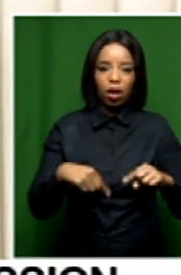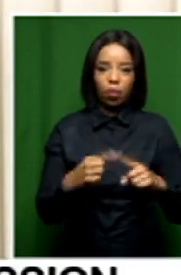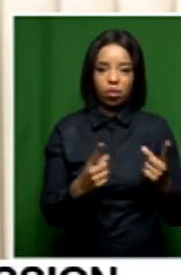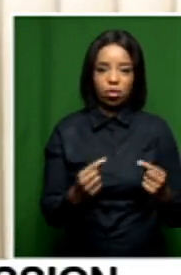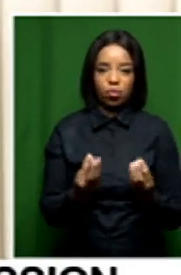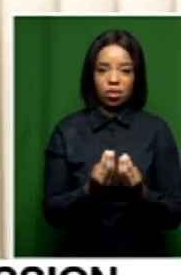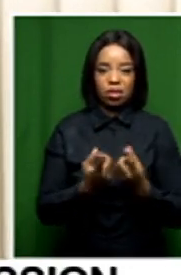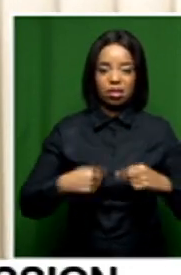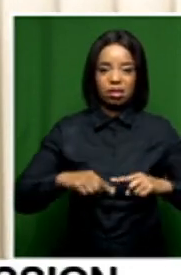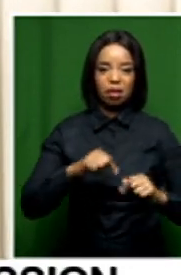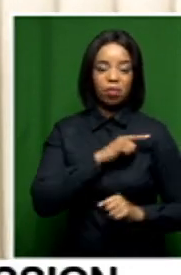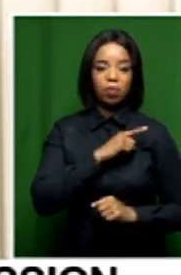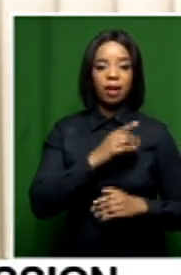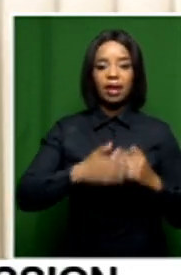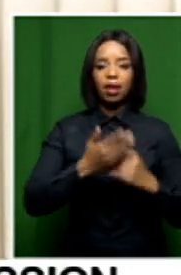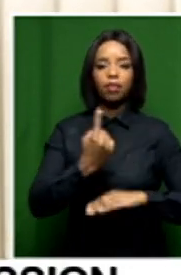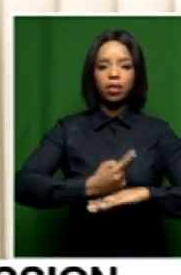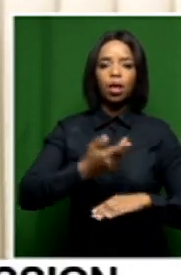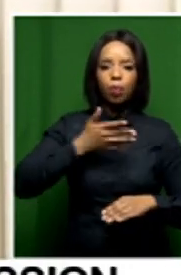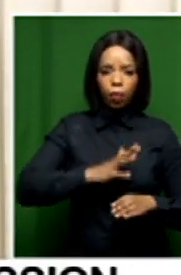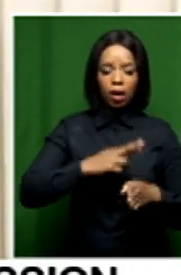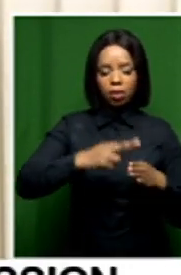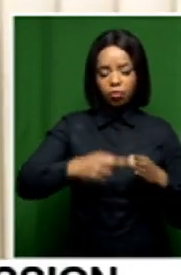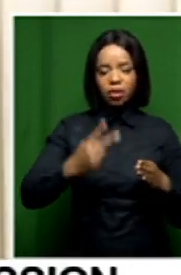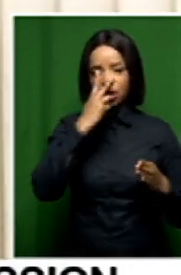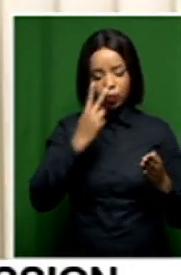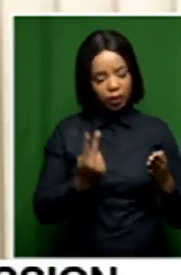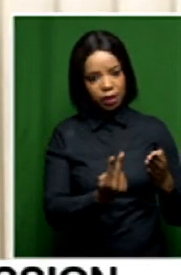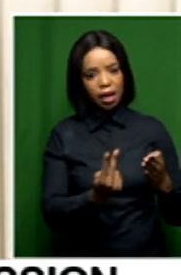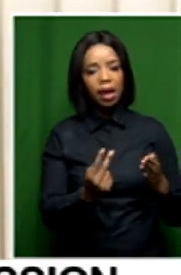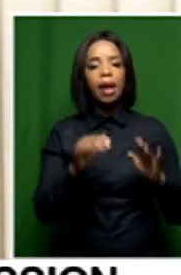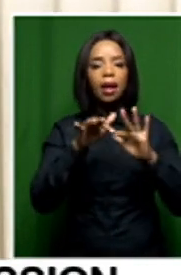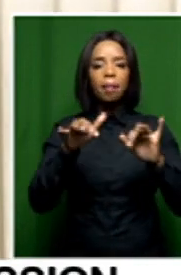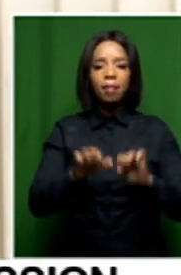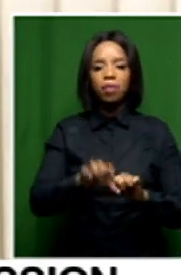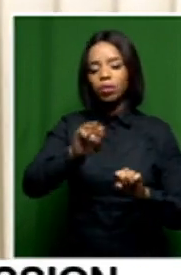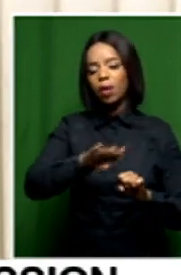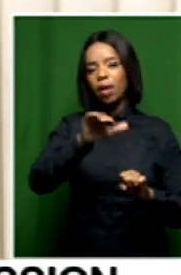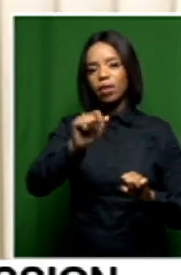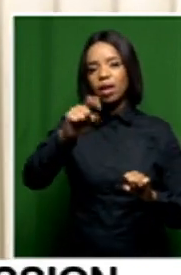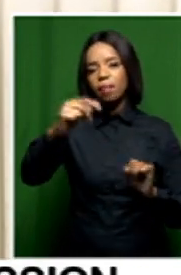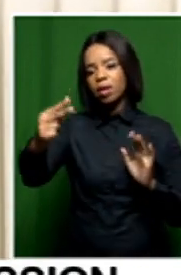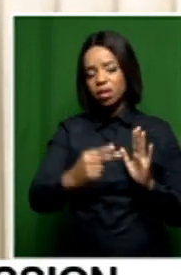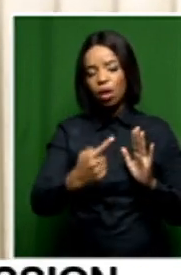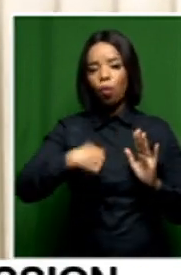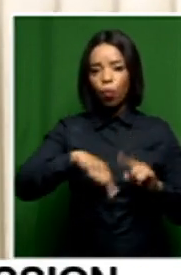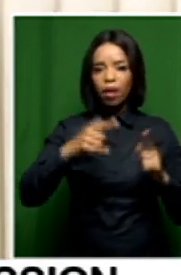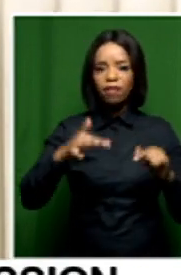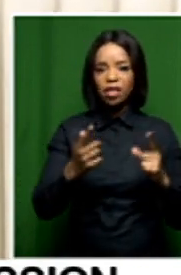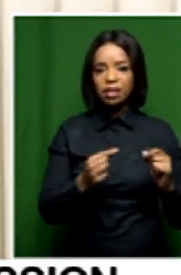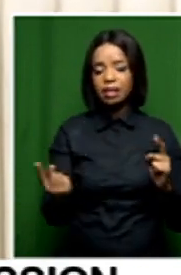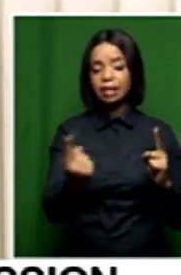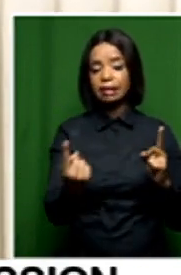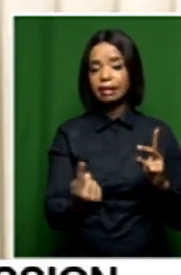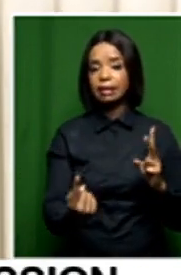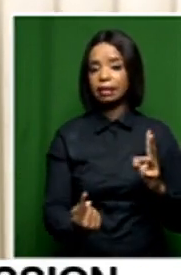are results-driven. We must come back to South Africans and say to them, this is what we have done. These are the results. Assess us on those results. We can't be talking